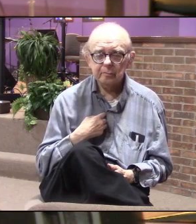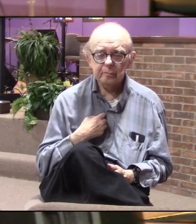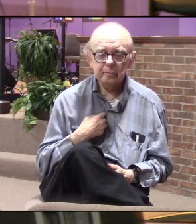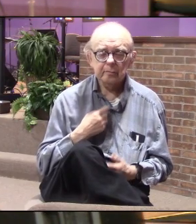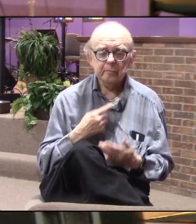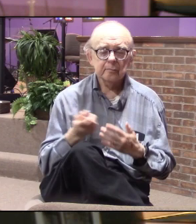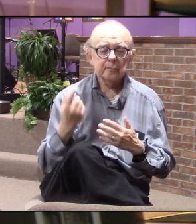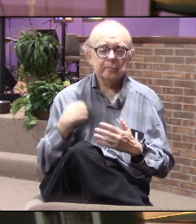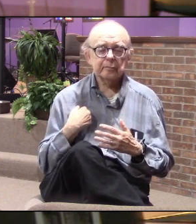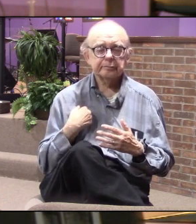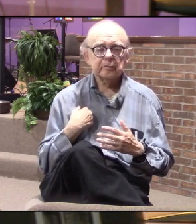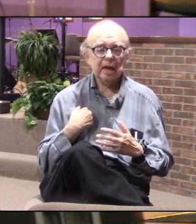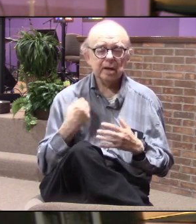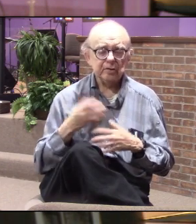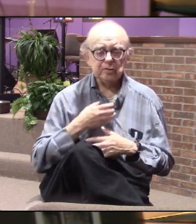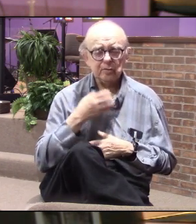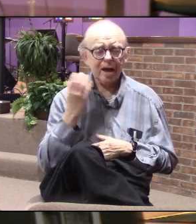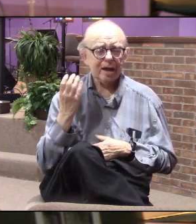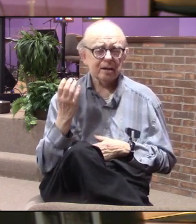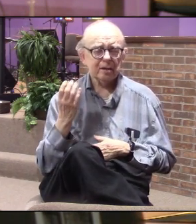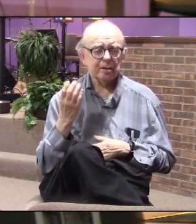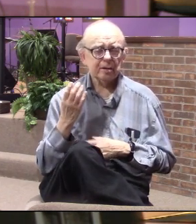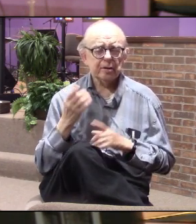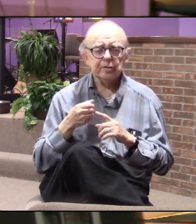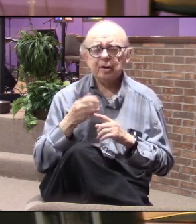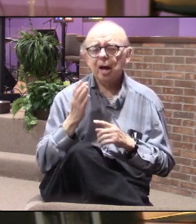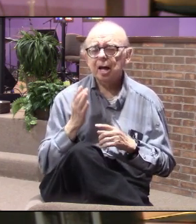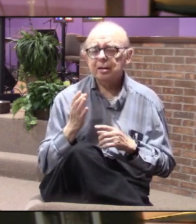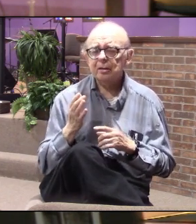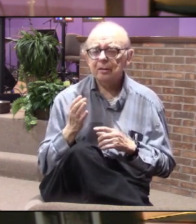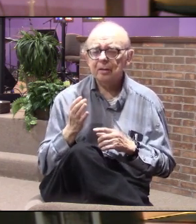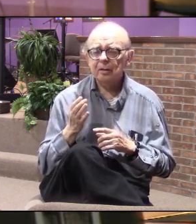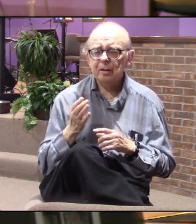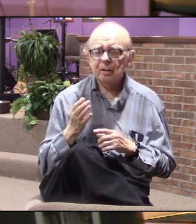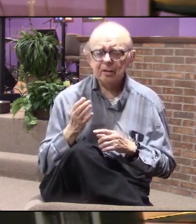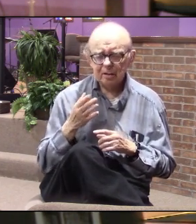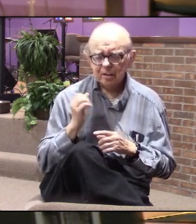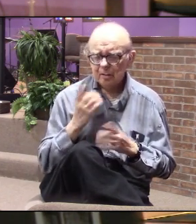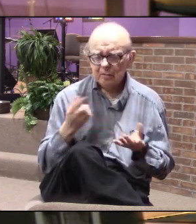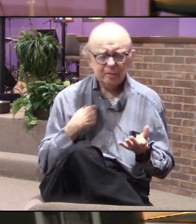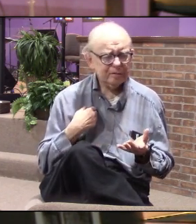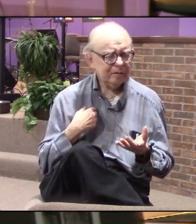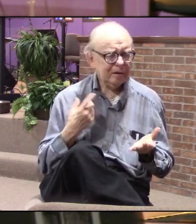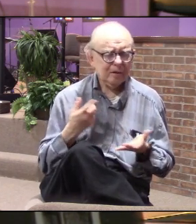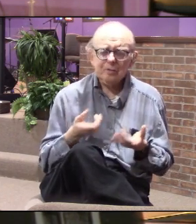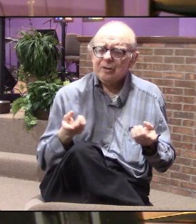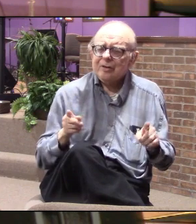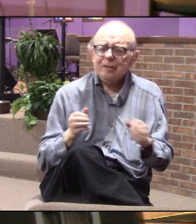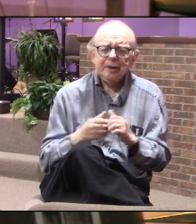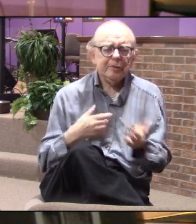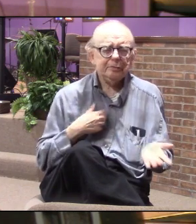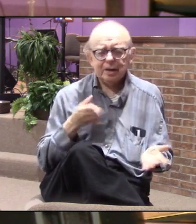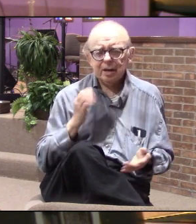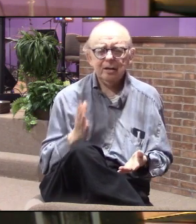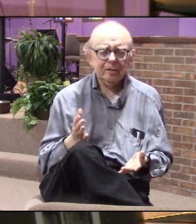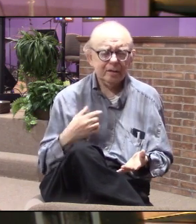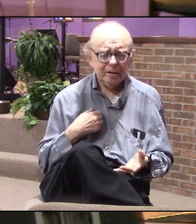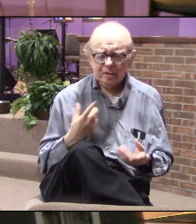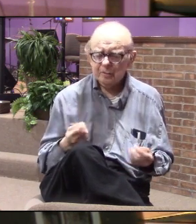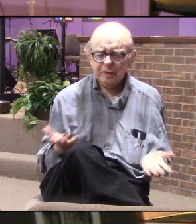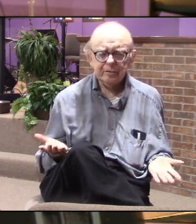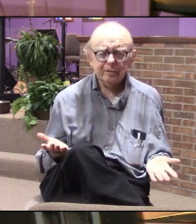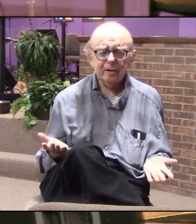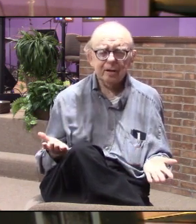Last week I had to cry out to God. See, and God, what's going on? What am I